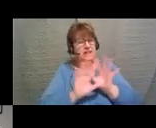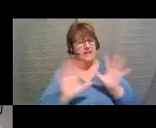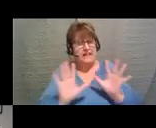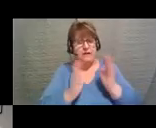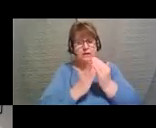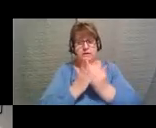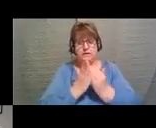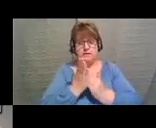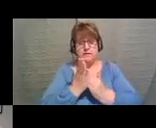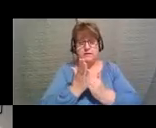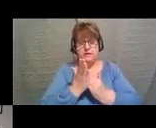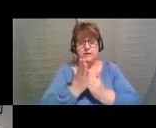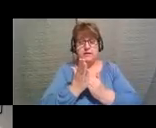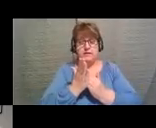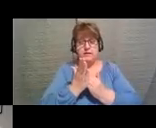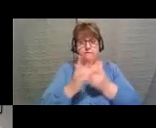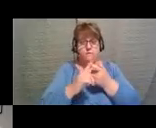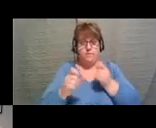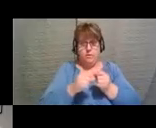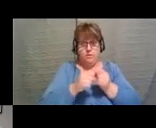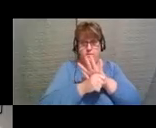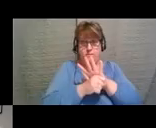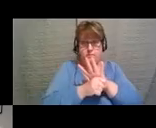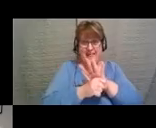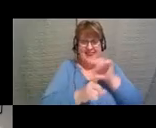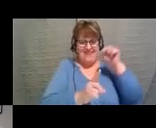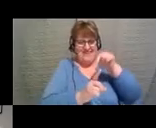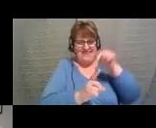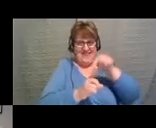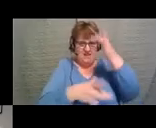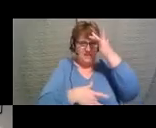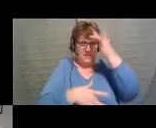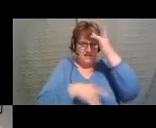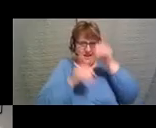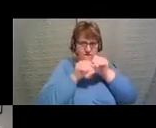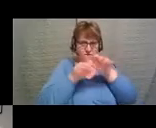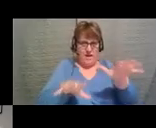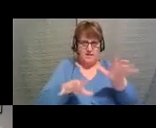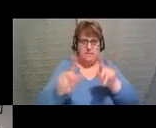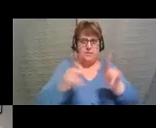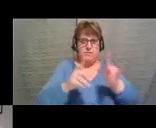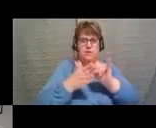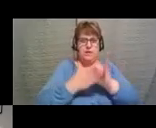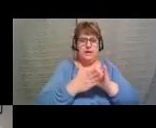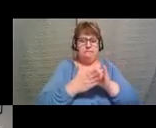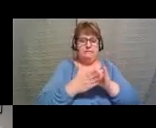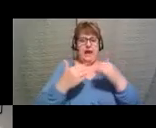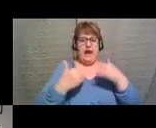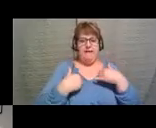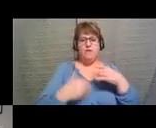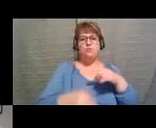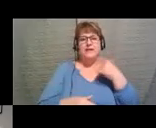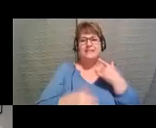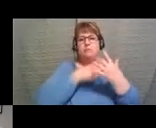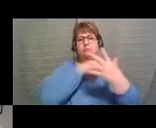pandemic is that this is one disease that especially affects people who are vulnerable. The poor,